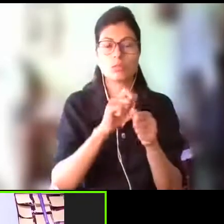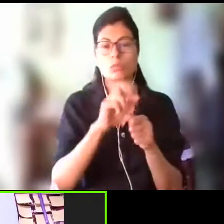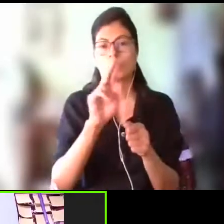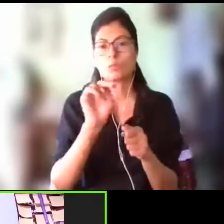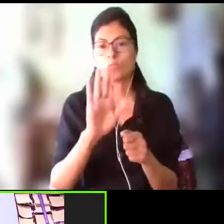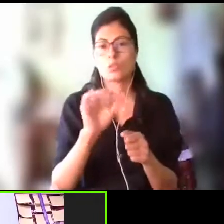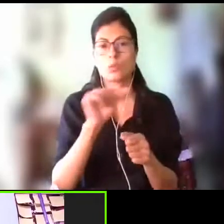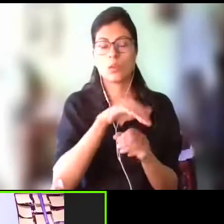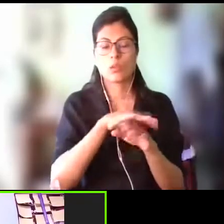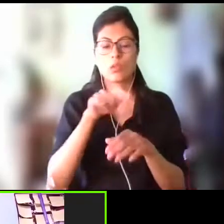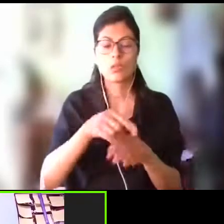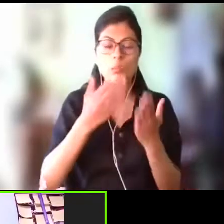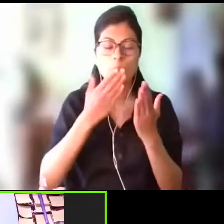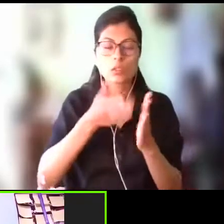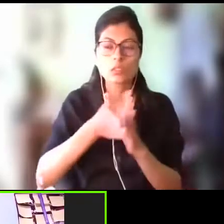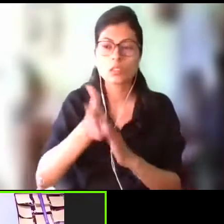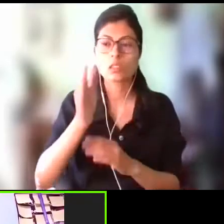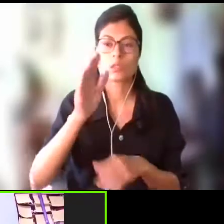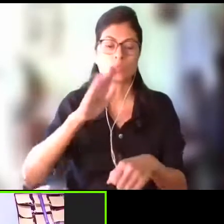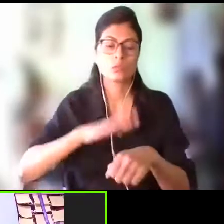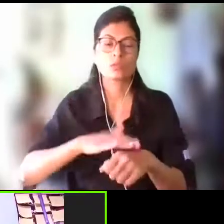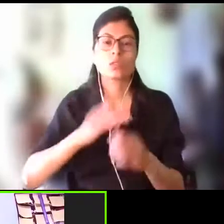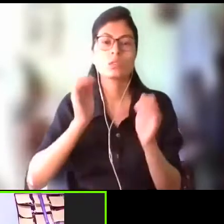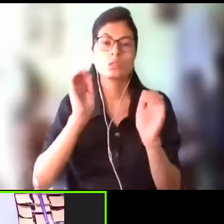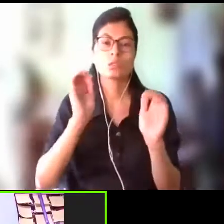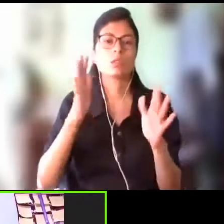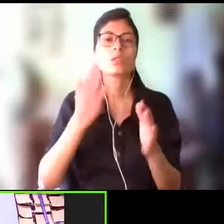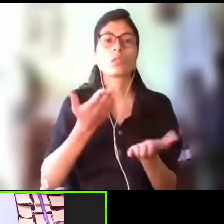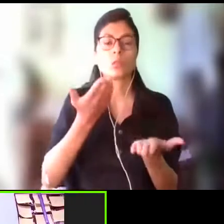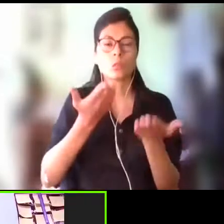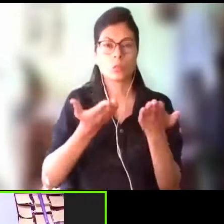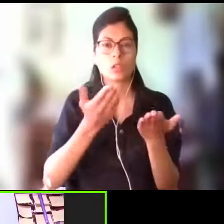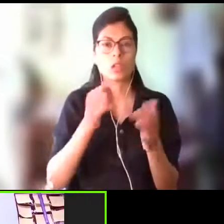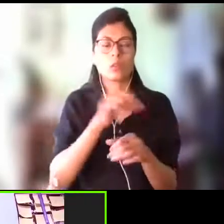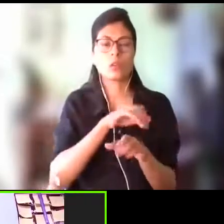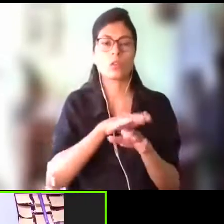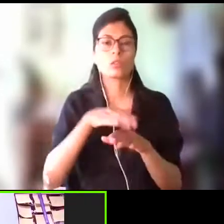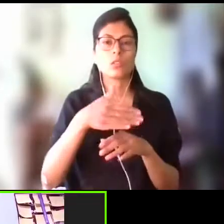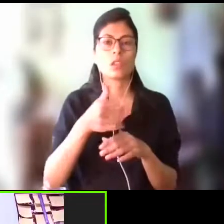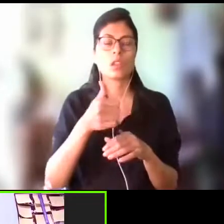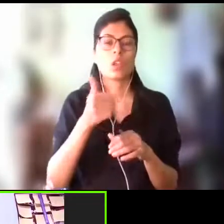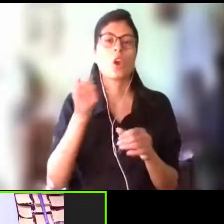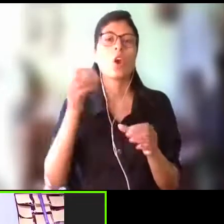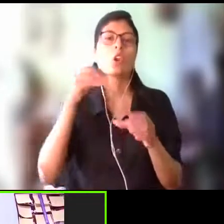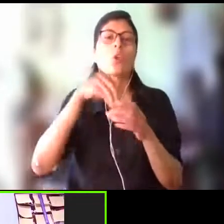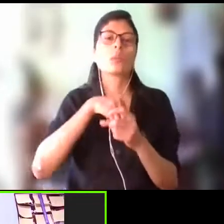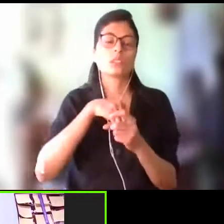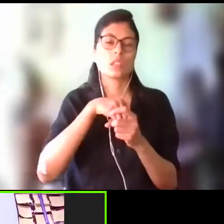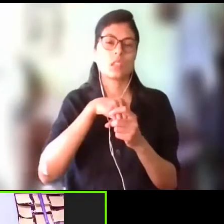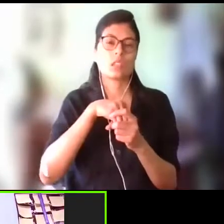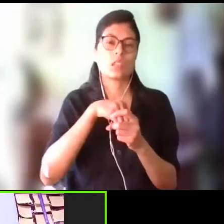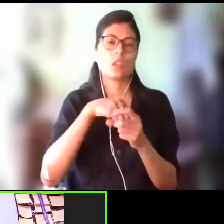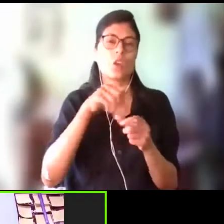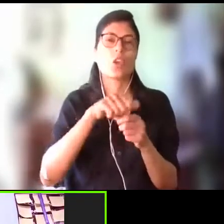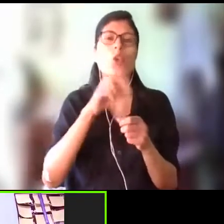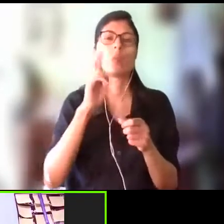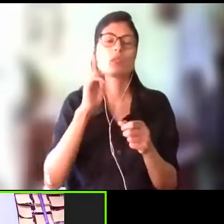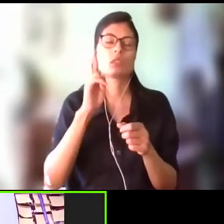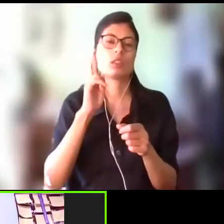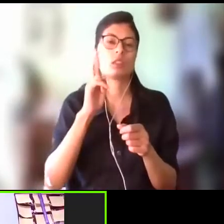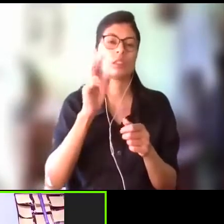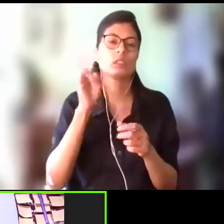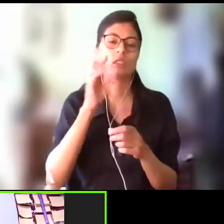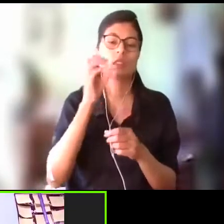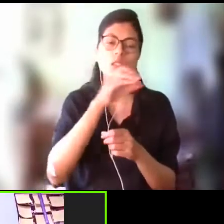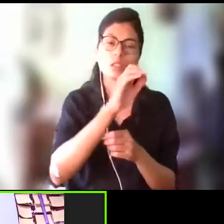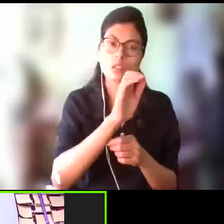able to go through informal education. So we are working on with other NGOs and other institutions